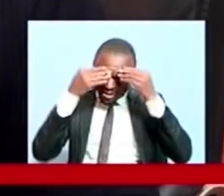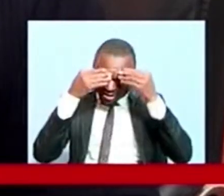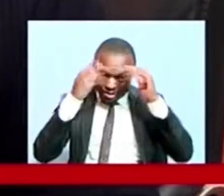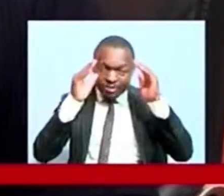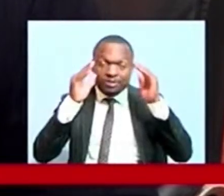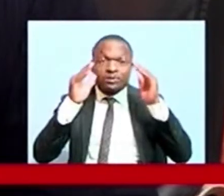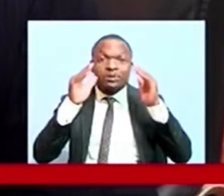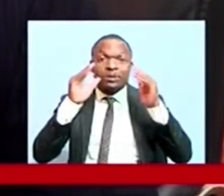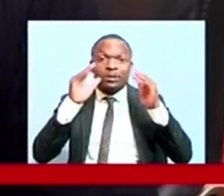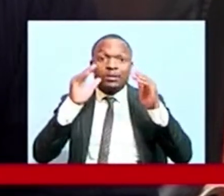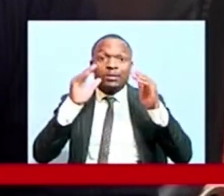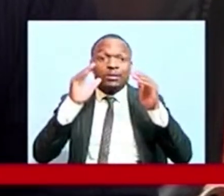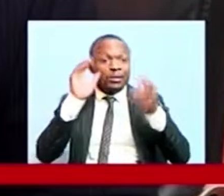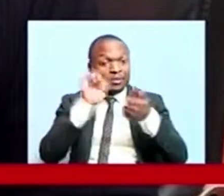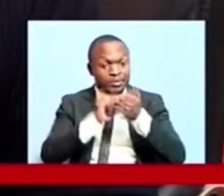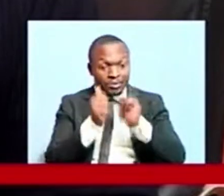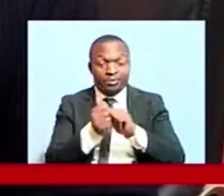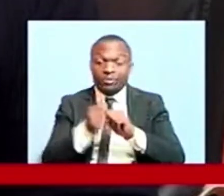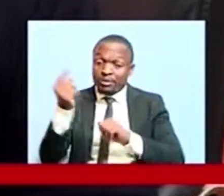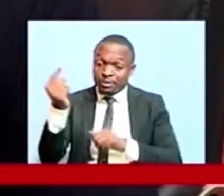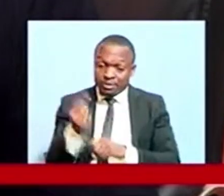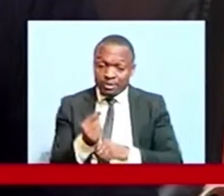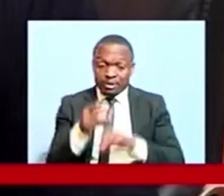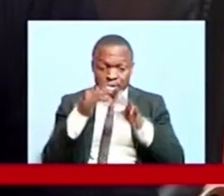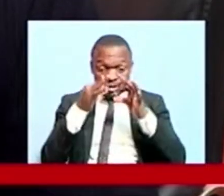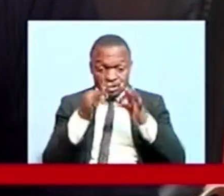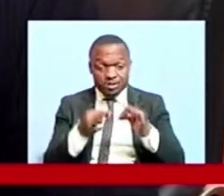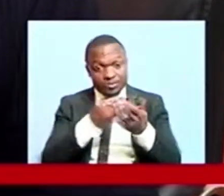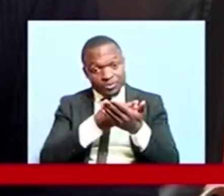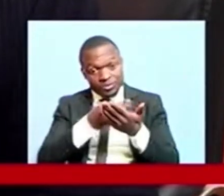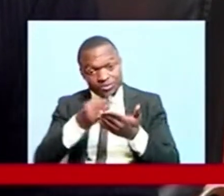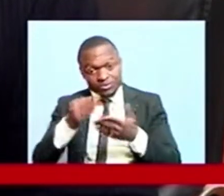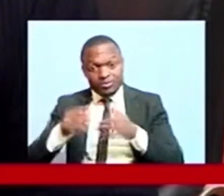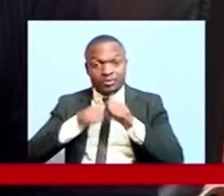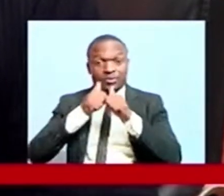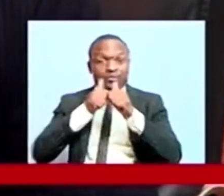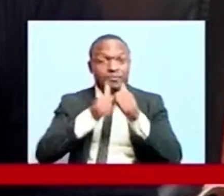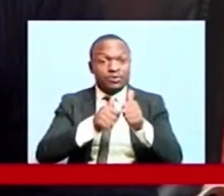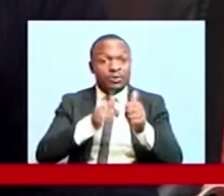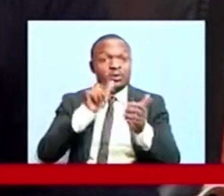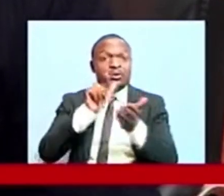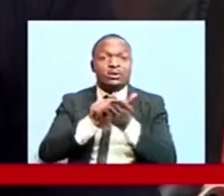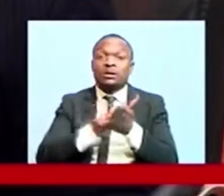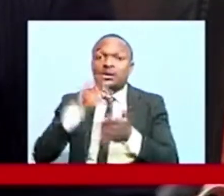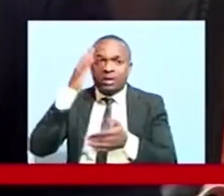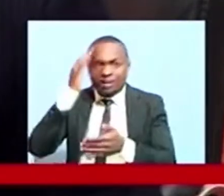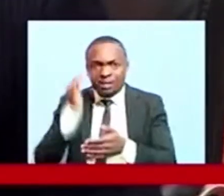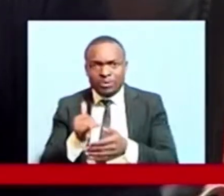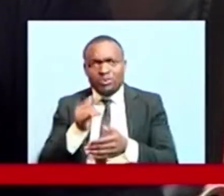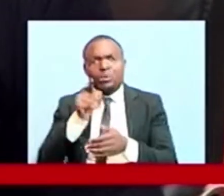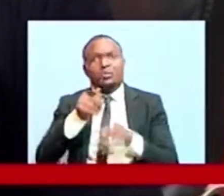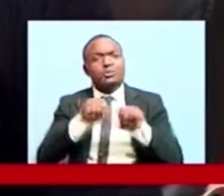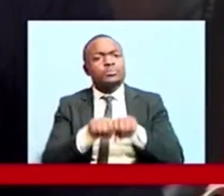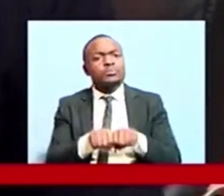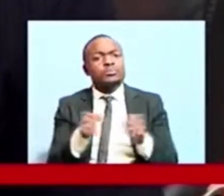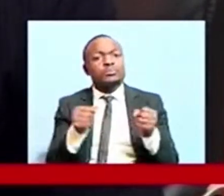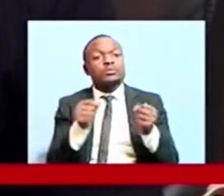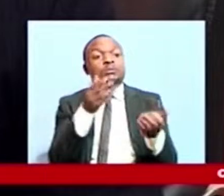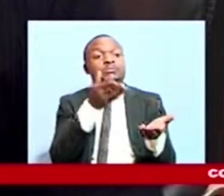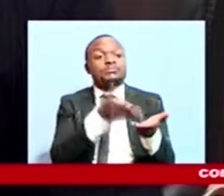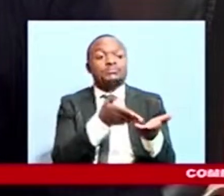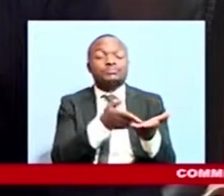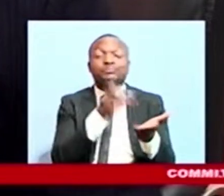that comes when you don't abide to regulation? Why did you go against this